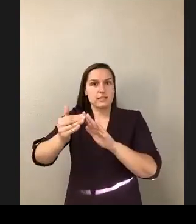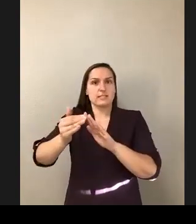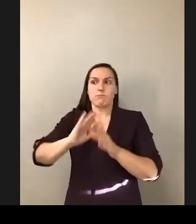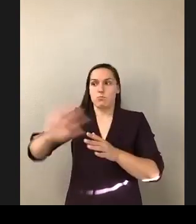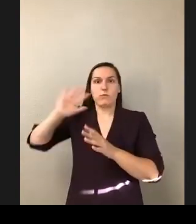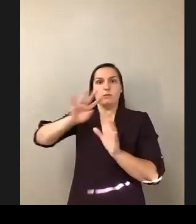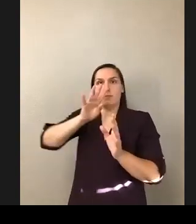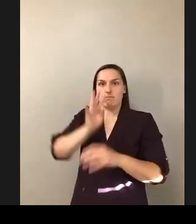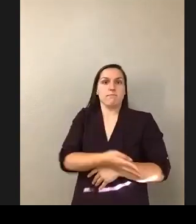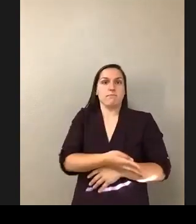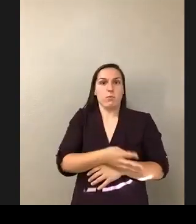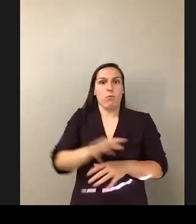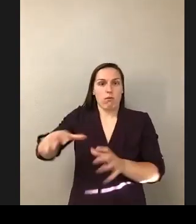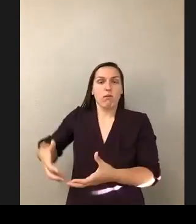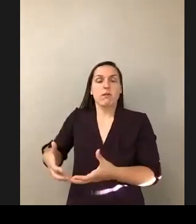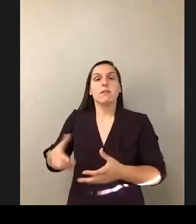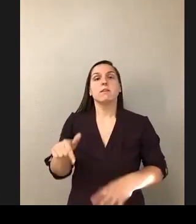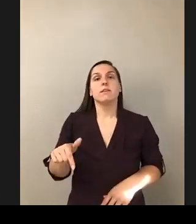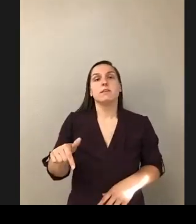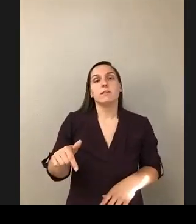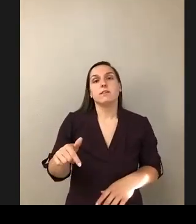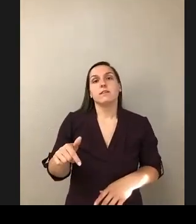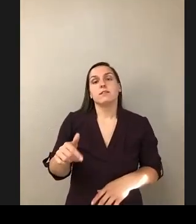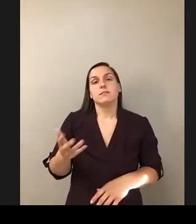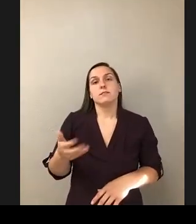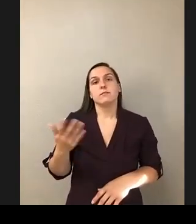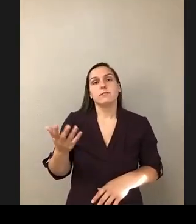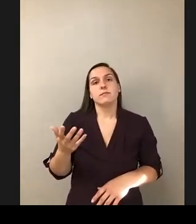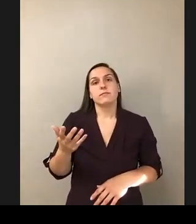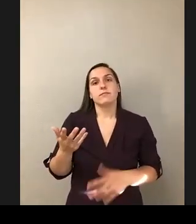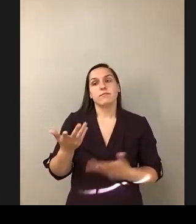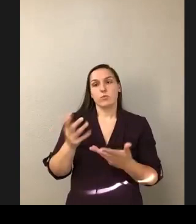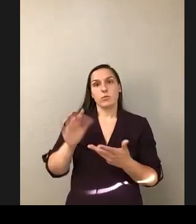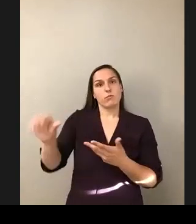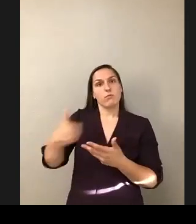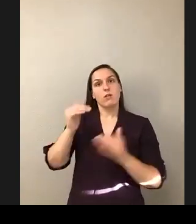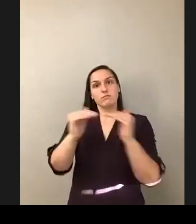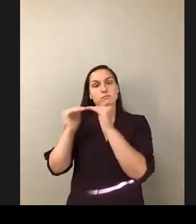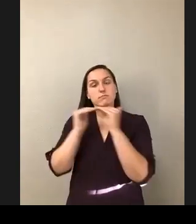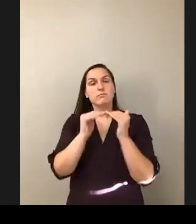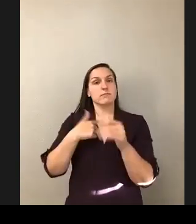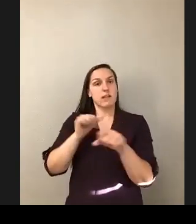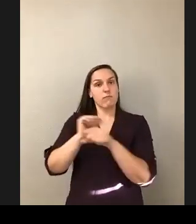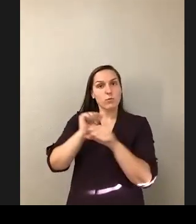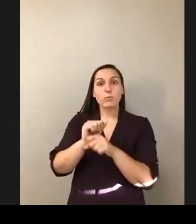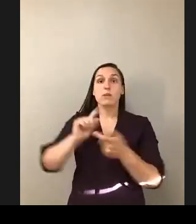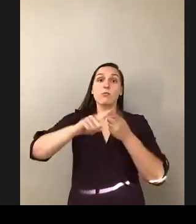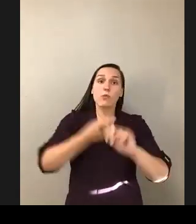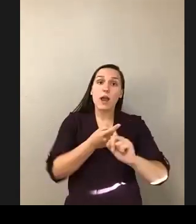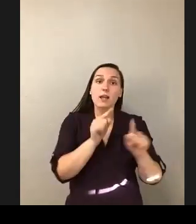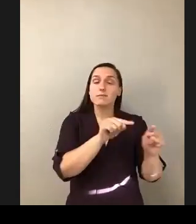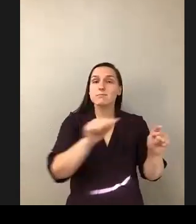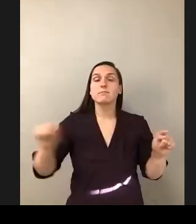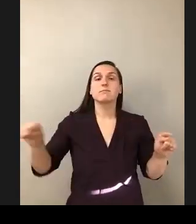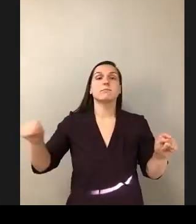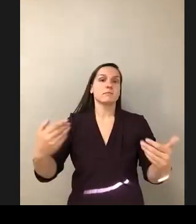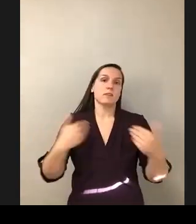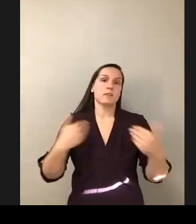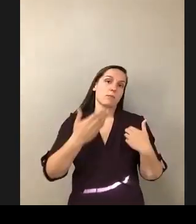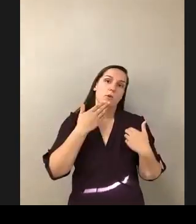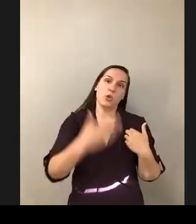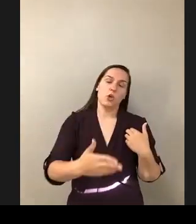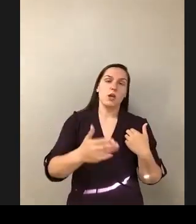communities, and through, you know, colleagues at work and through friendships, I've gotten some really good insight,